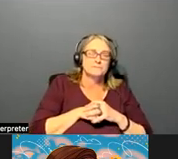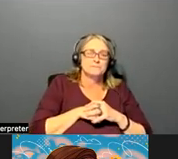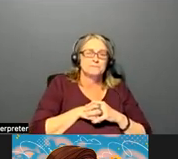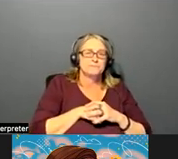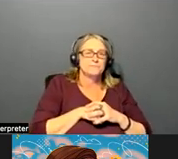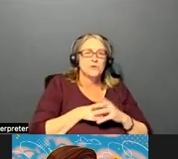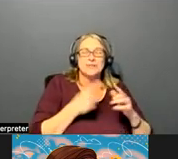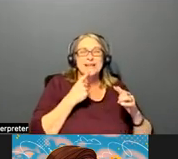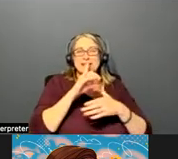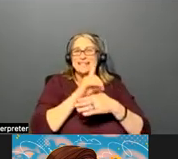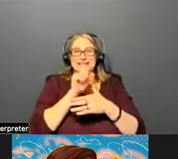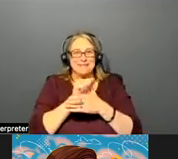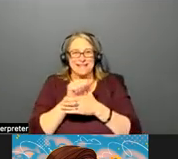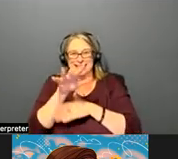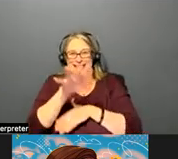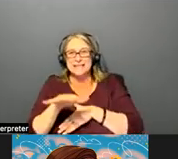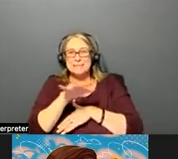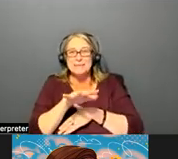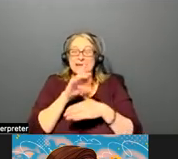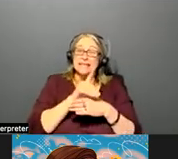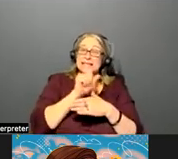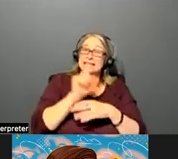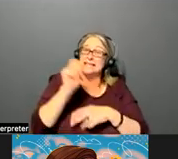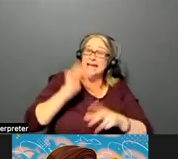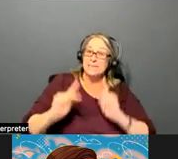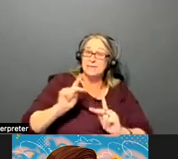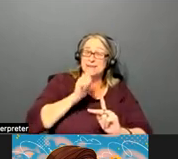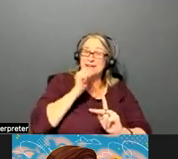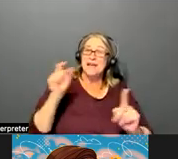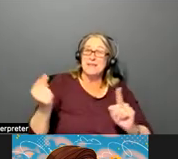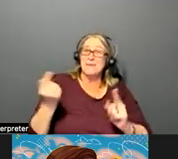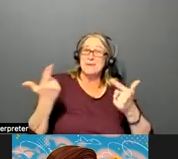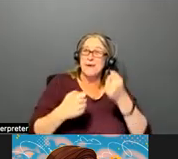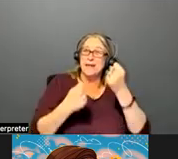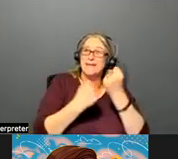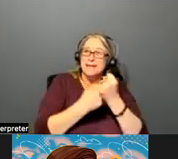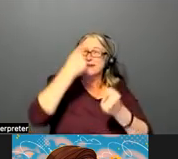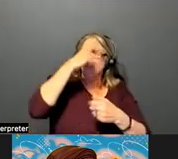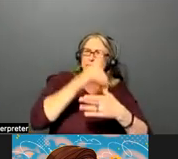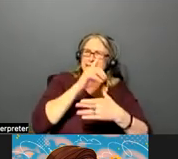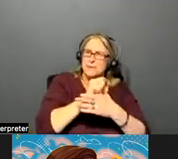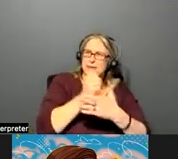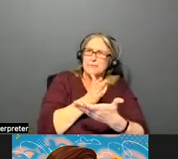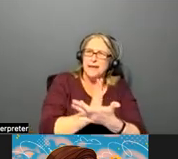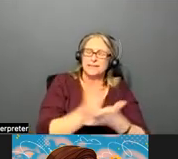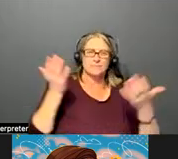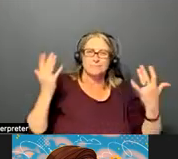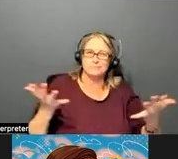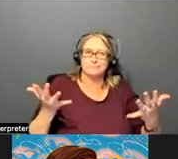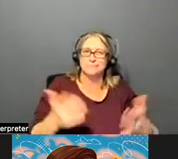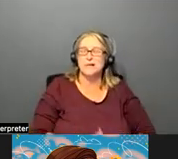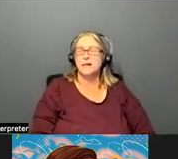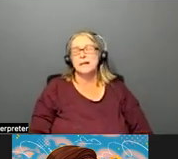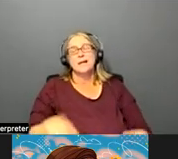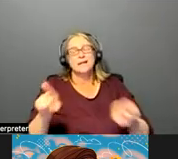in disability spaces, like disabled people shouldn't be the only one advocating for disability rights, right? I think the same